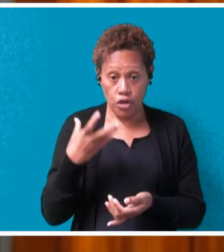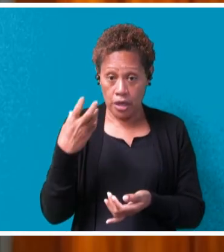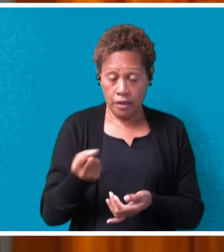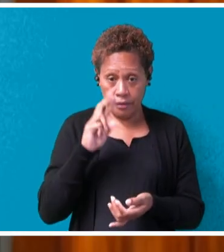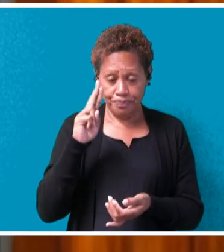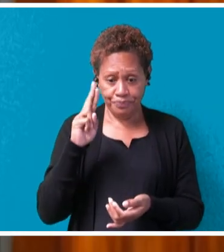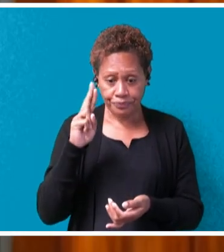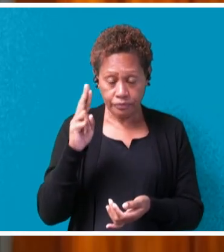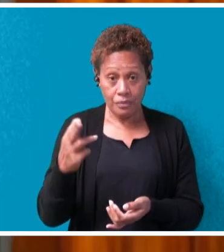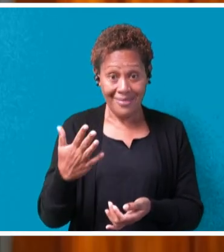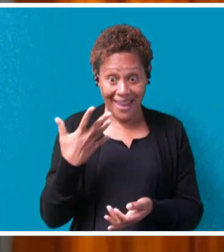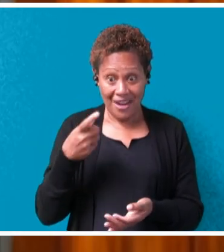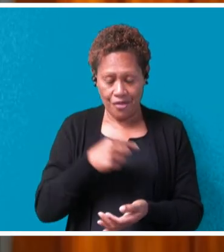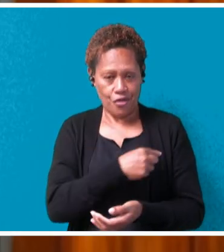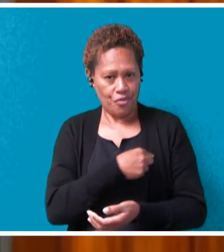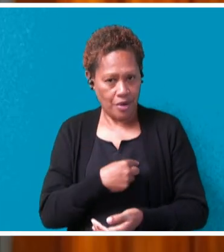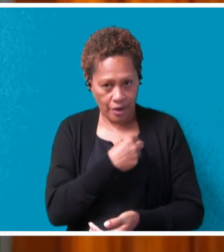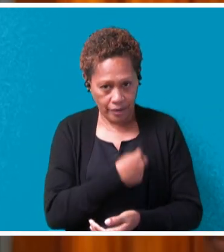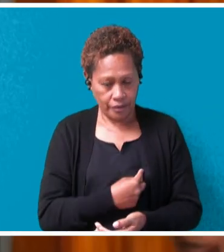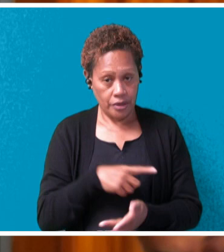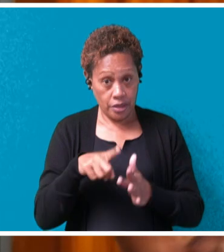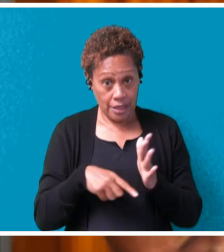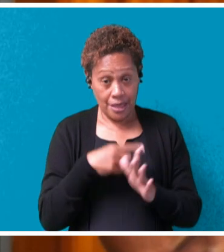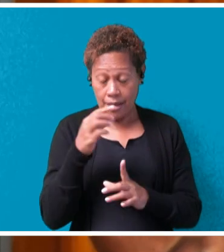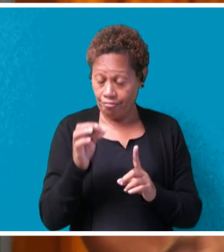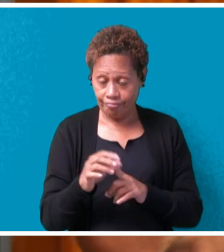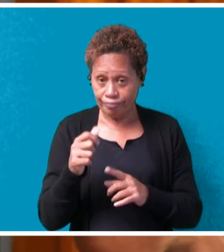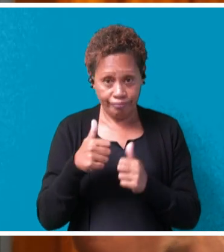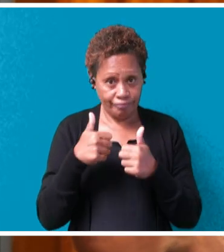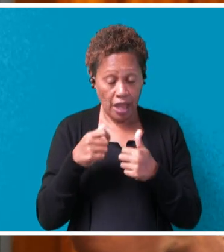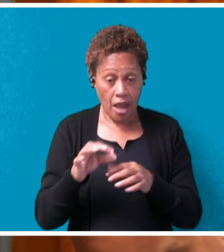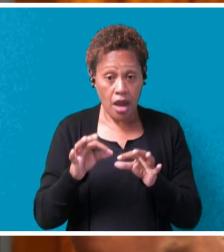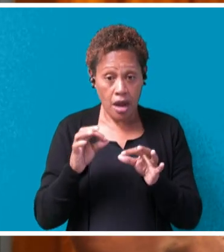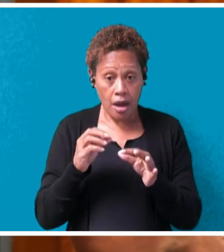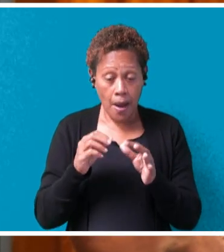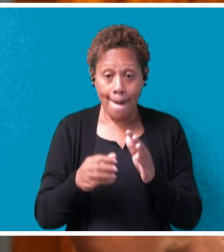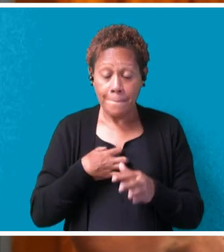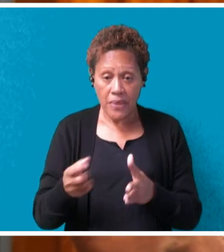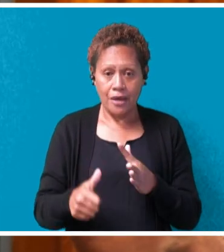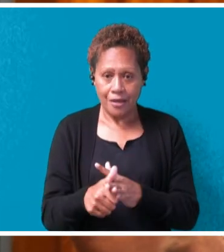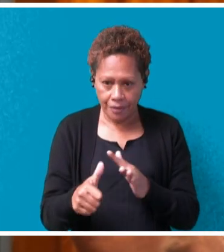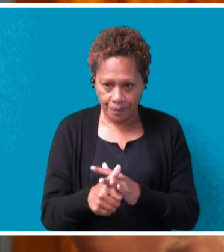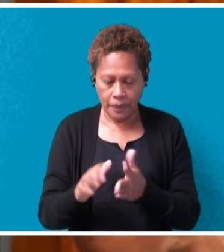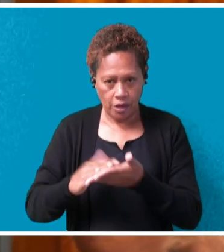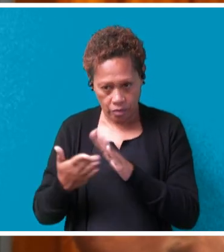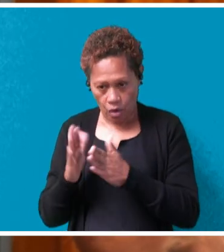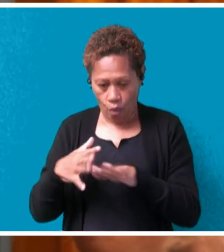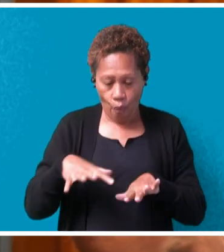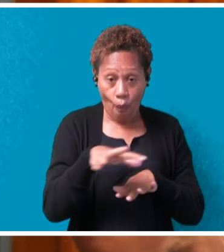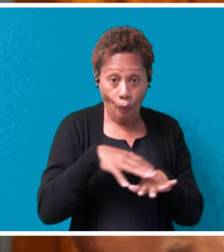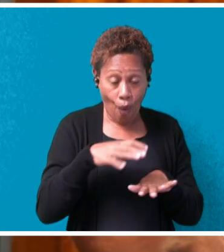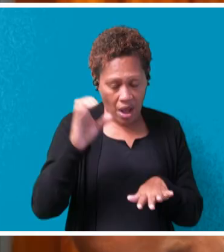Justice's continued commitment to ensuring justice services are more accessible to communities across the country than